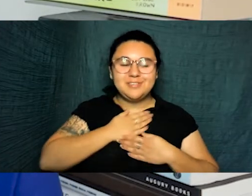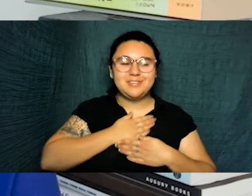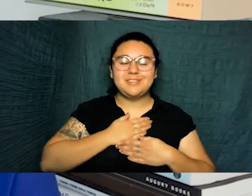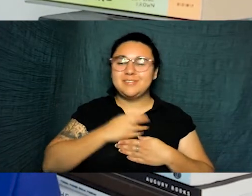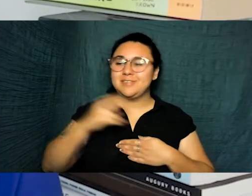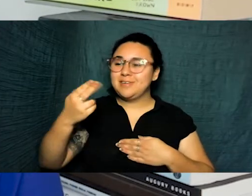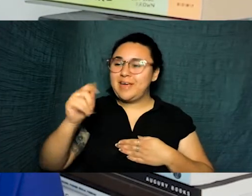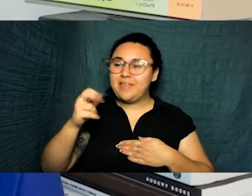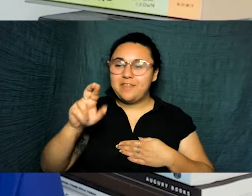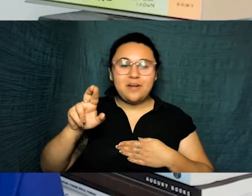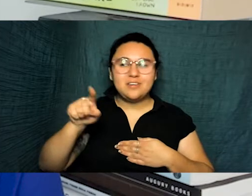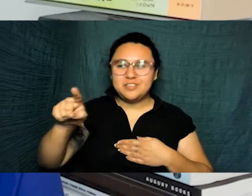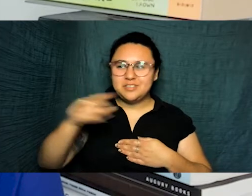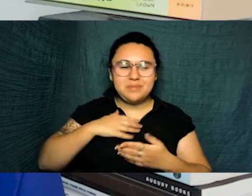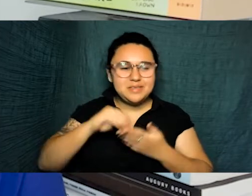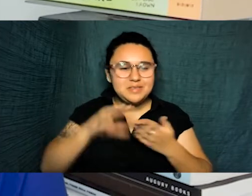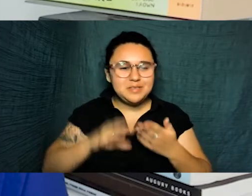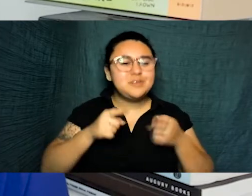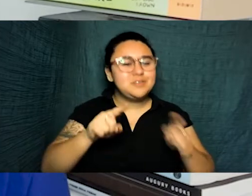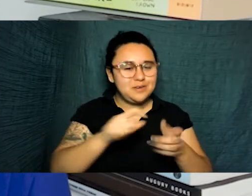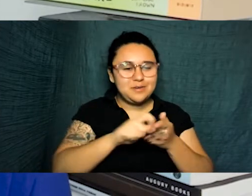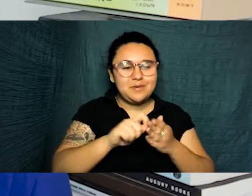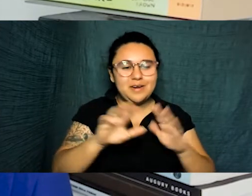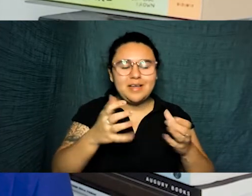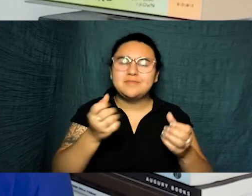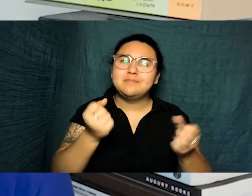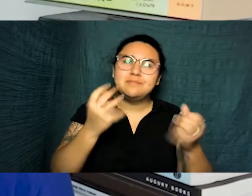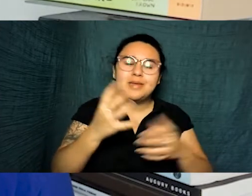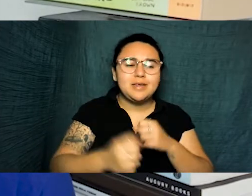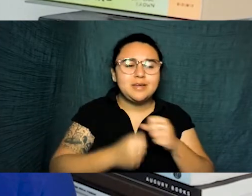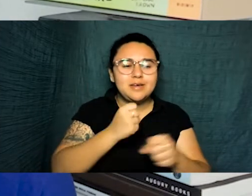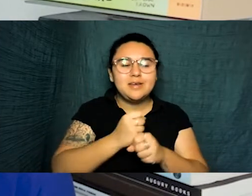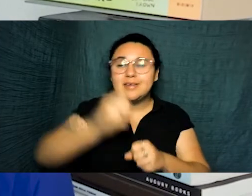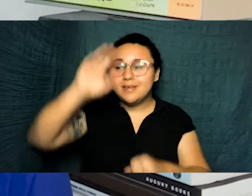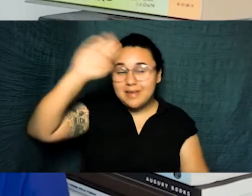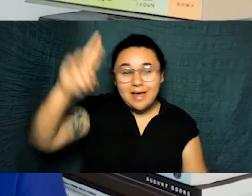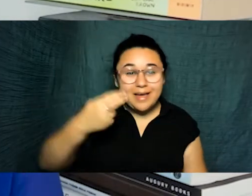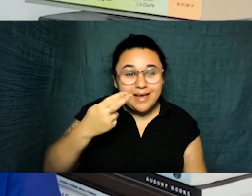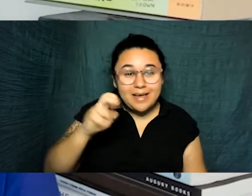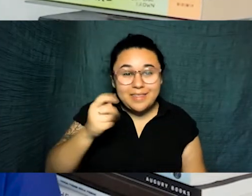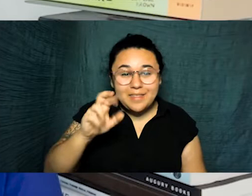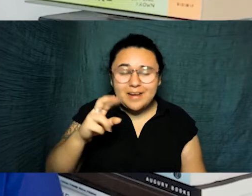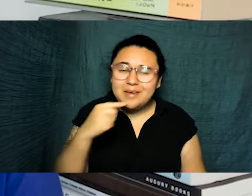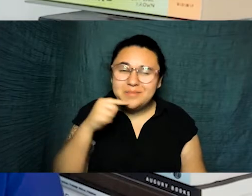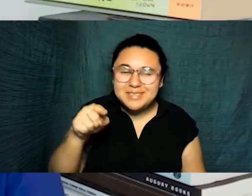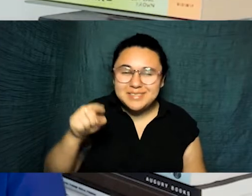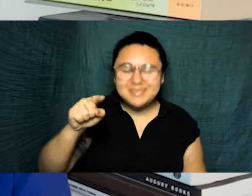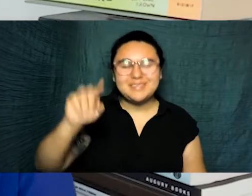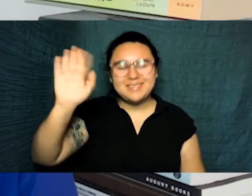as a student in my writing class for several years. So hello, Heather, I miss you.